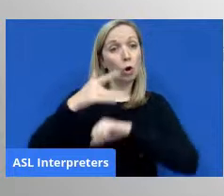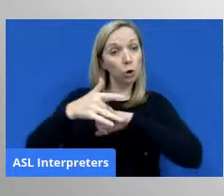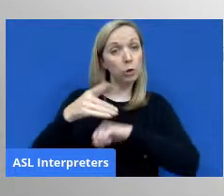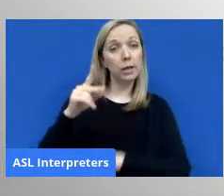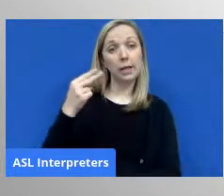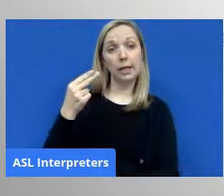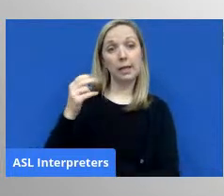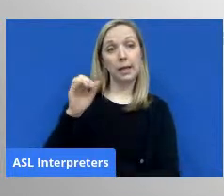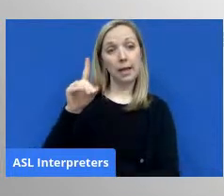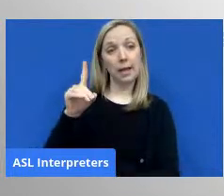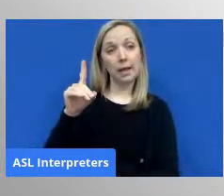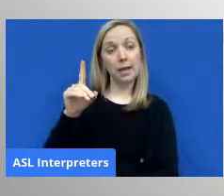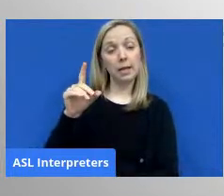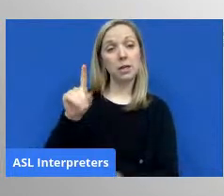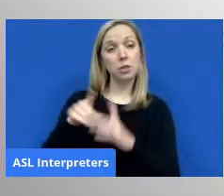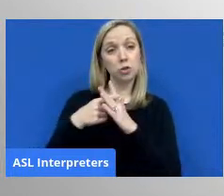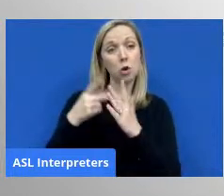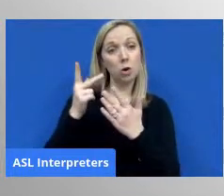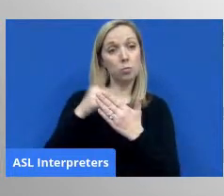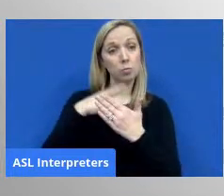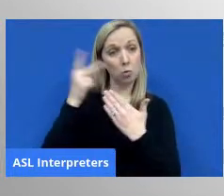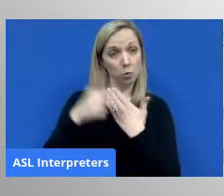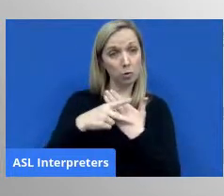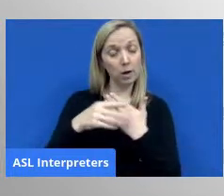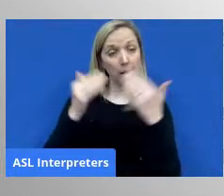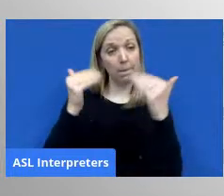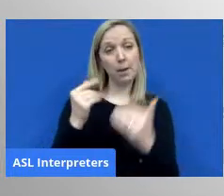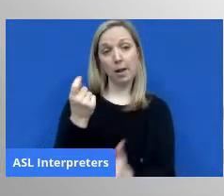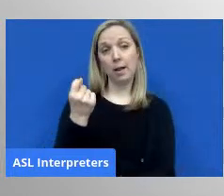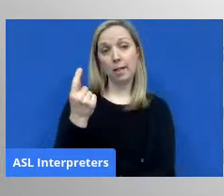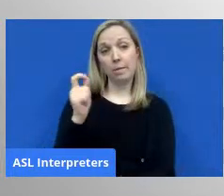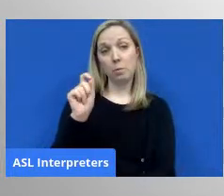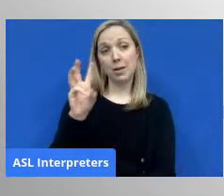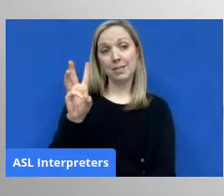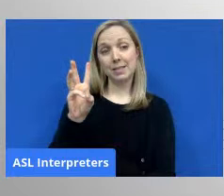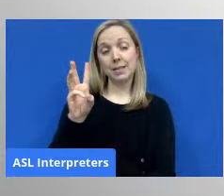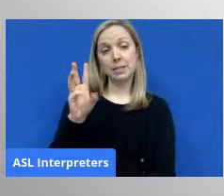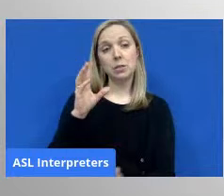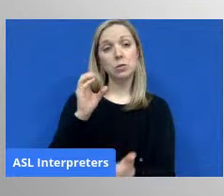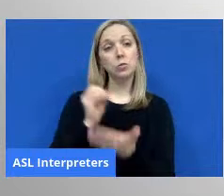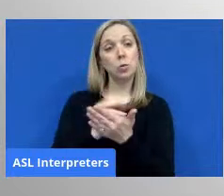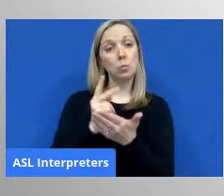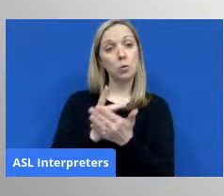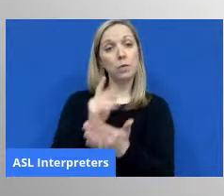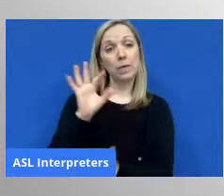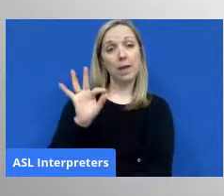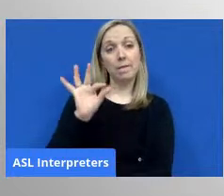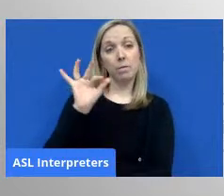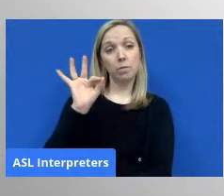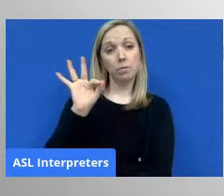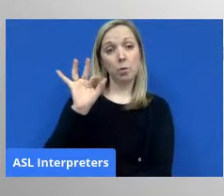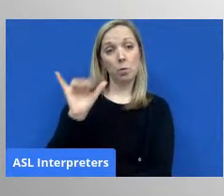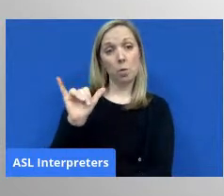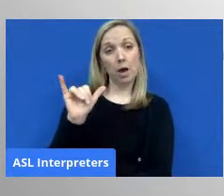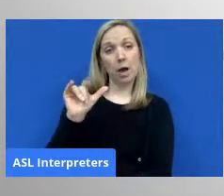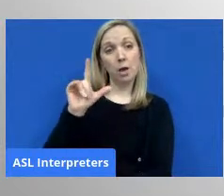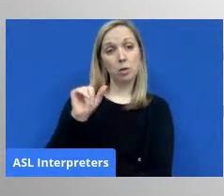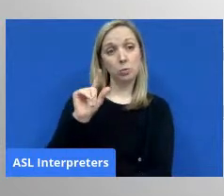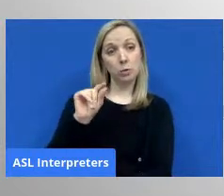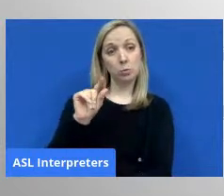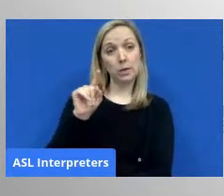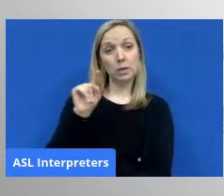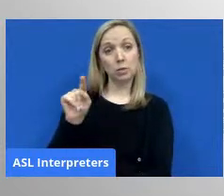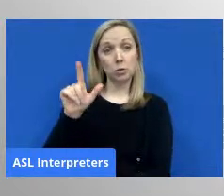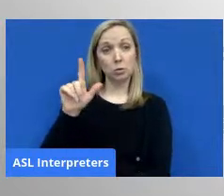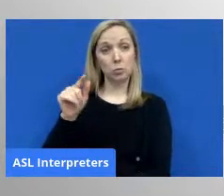program. And item 11.6 is to approve the FY 2022 budget timeline. So the floor is open